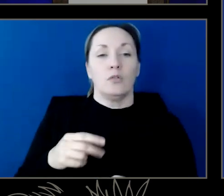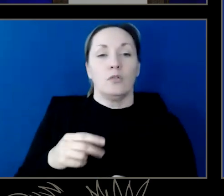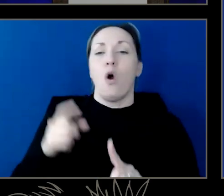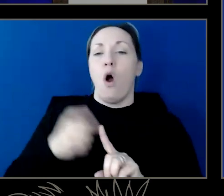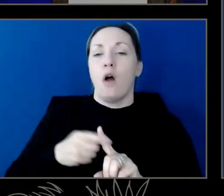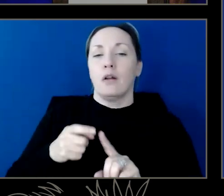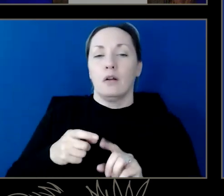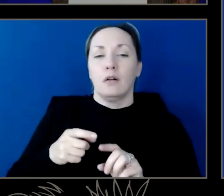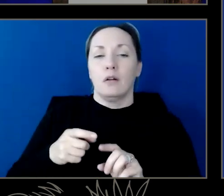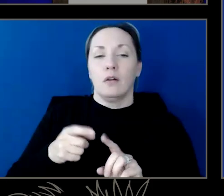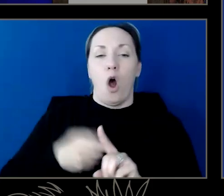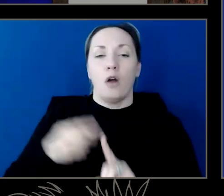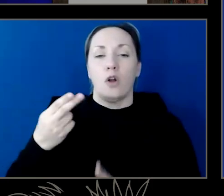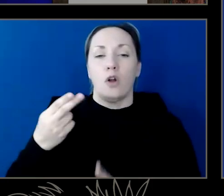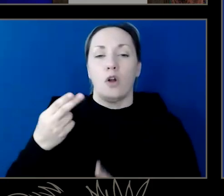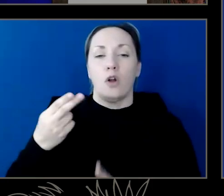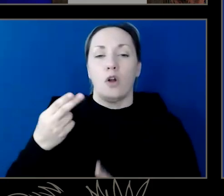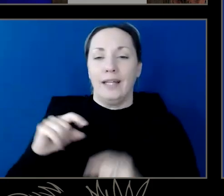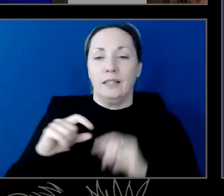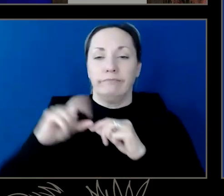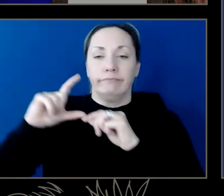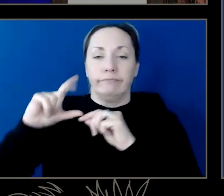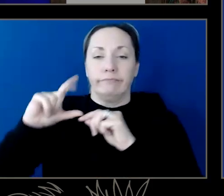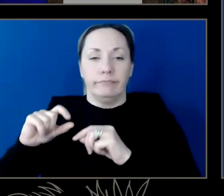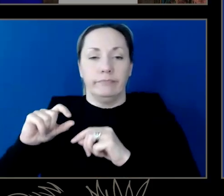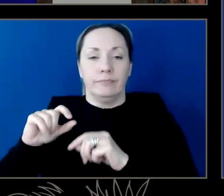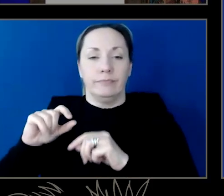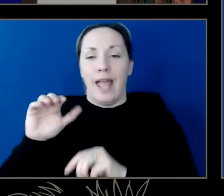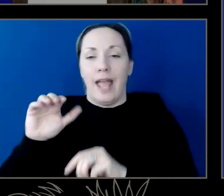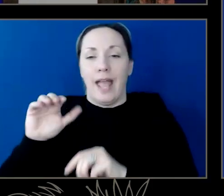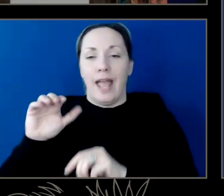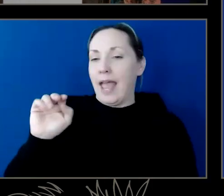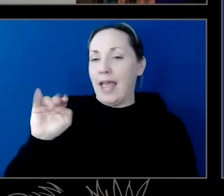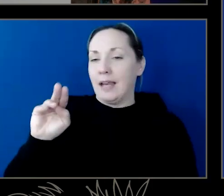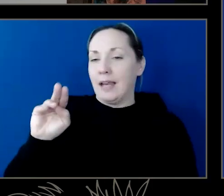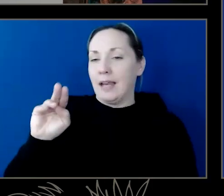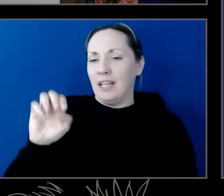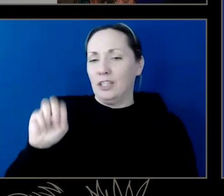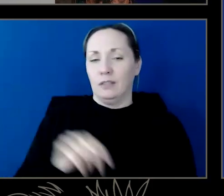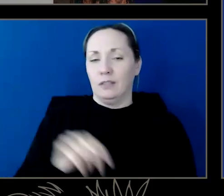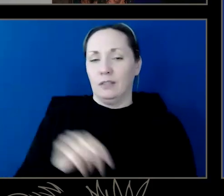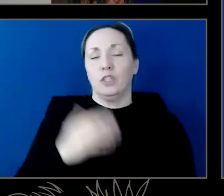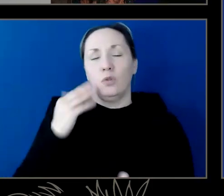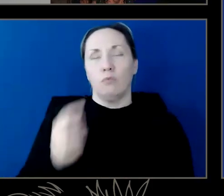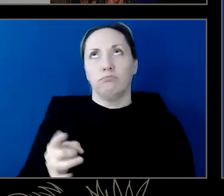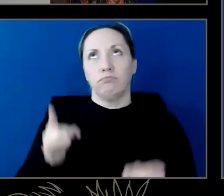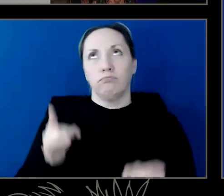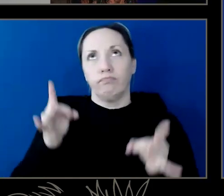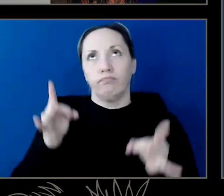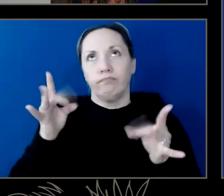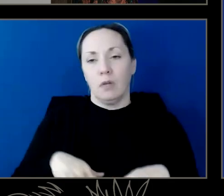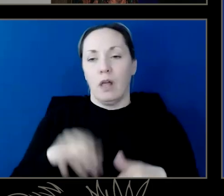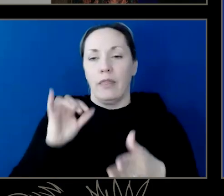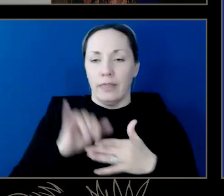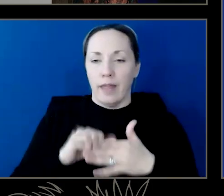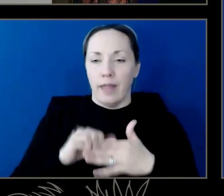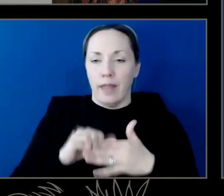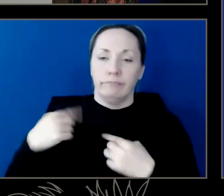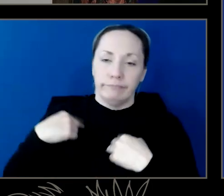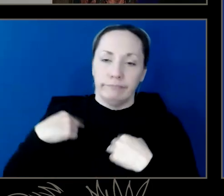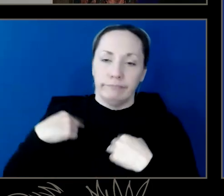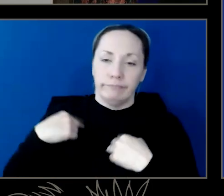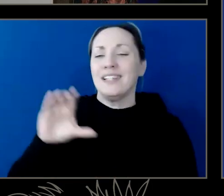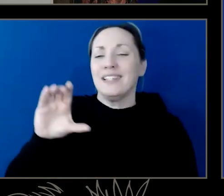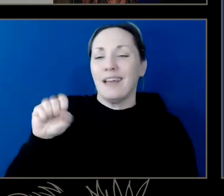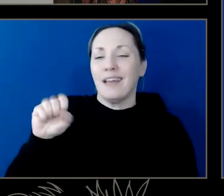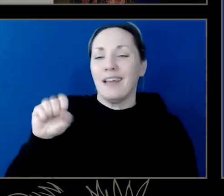writes CSS knows that trying to animate height auto has been the bane of our existence since time immemorial. But the thing is, because CSS doesn't allow